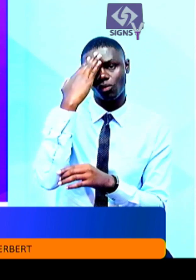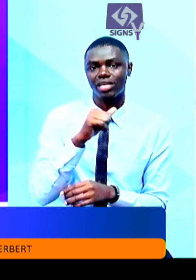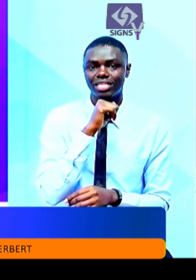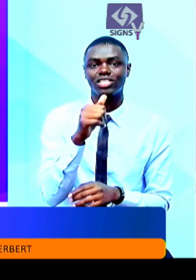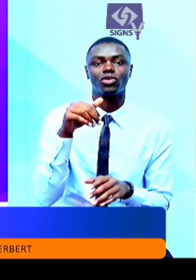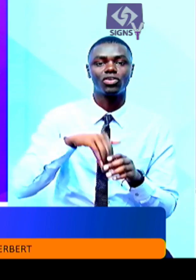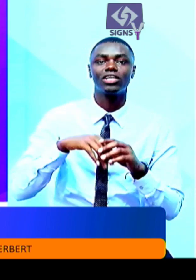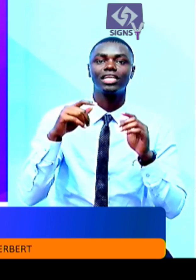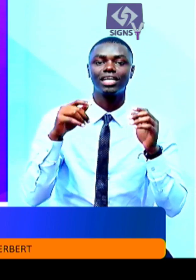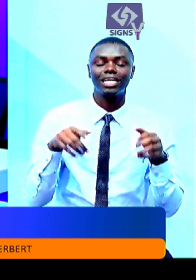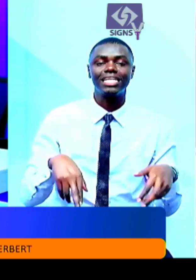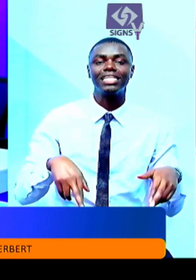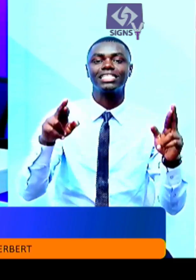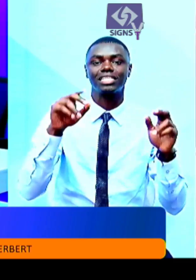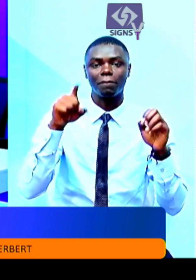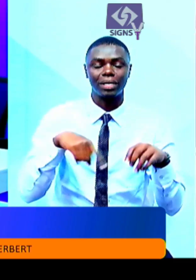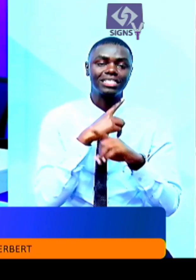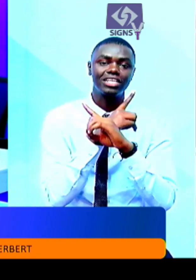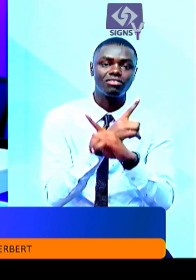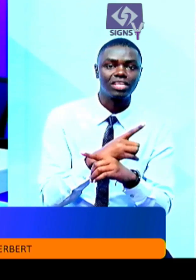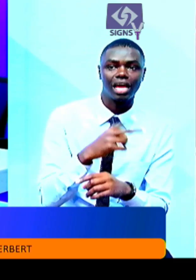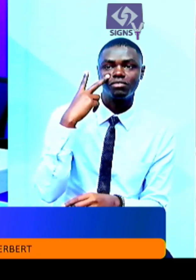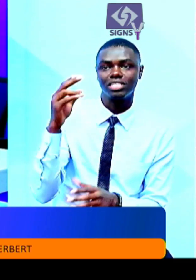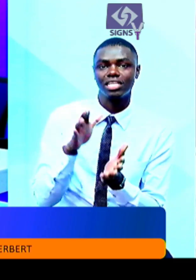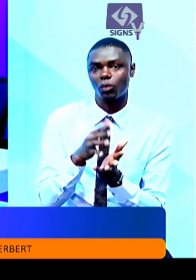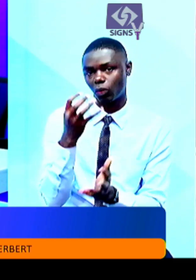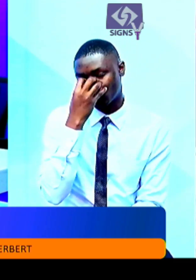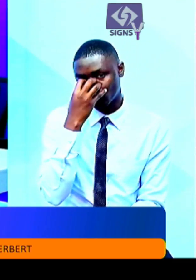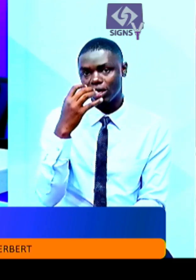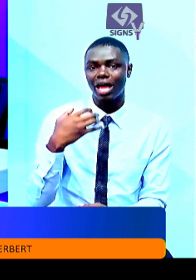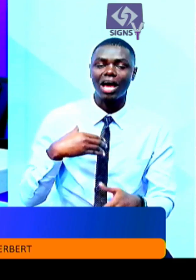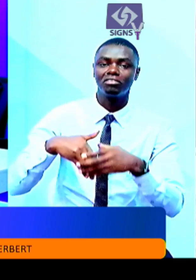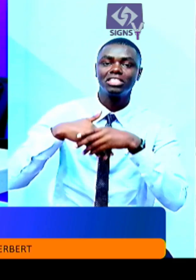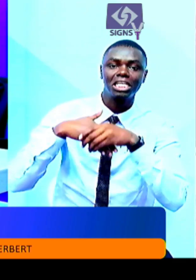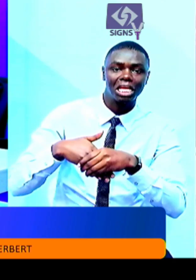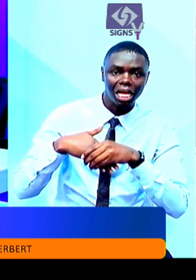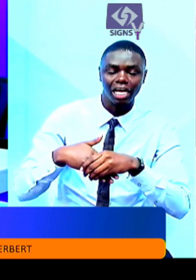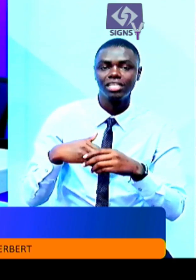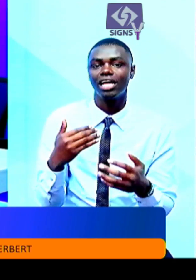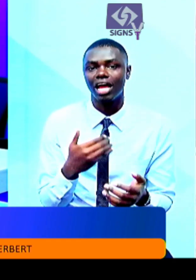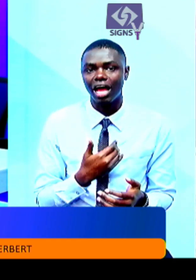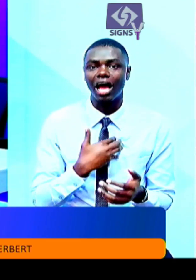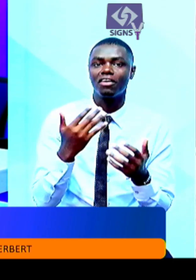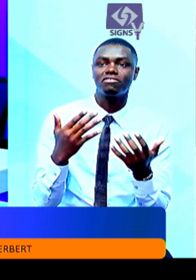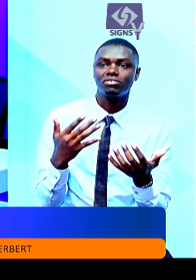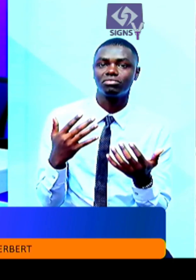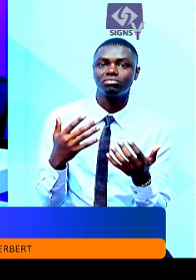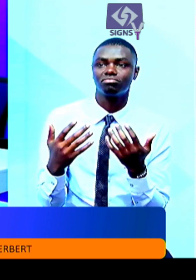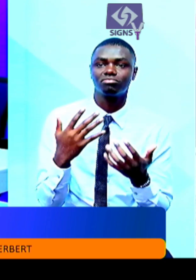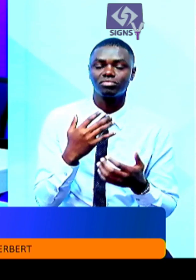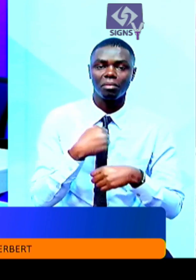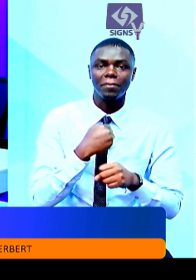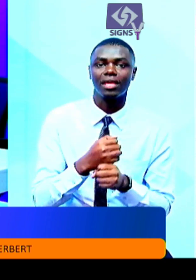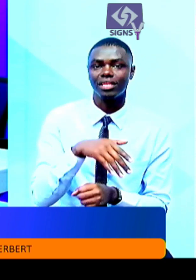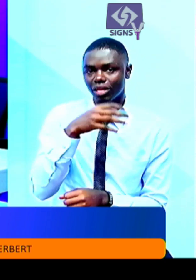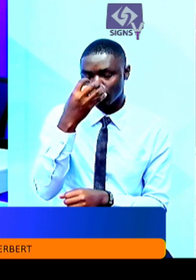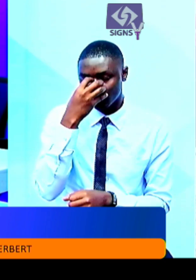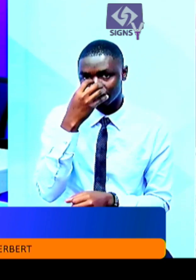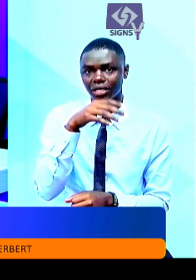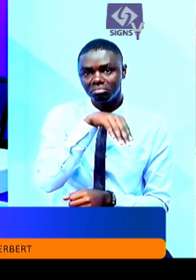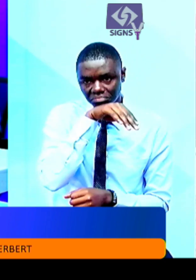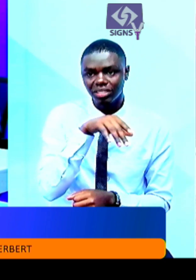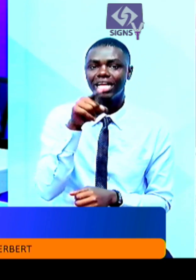the street. He has to defend. He has been seen with Ruto. He has shaken hands. He has pleased Ruto. He has pleased Raila. This is the